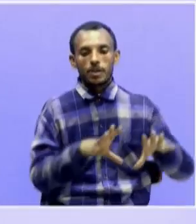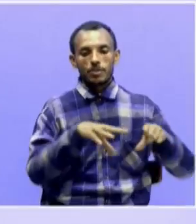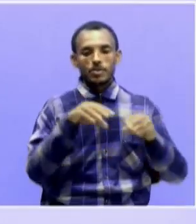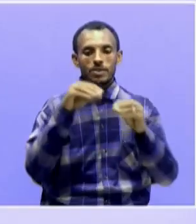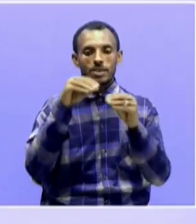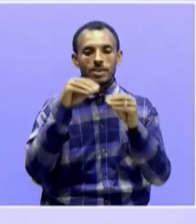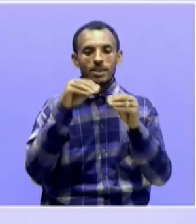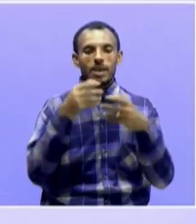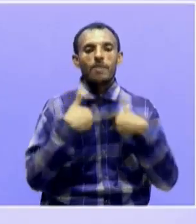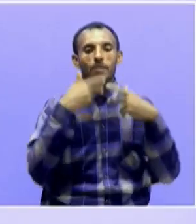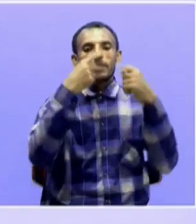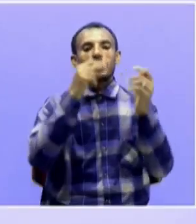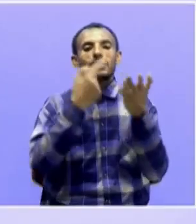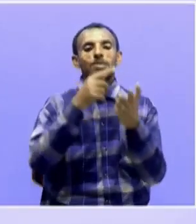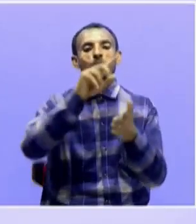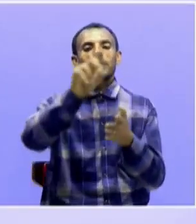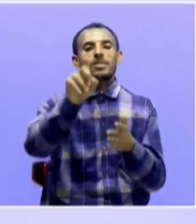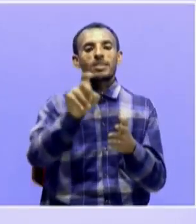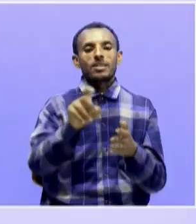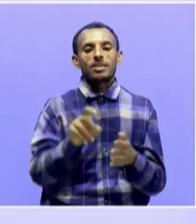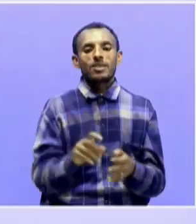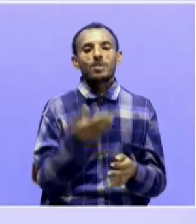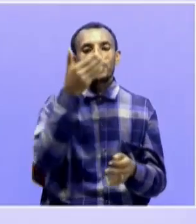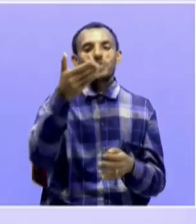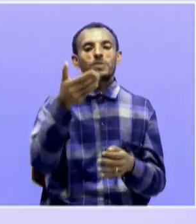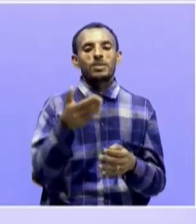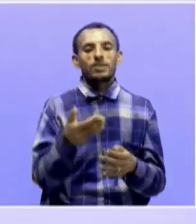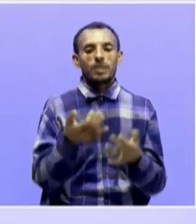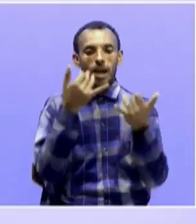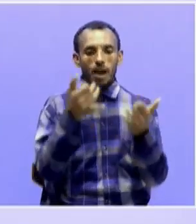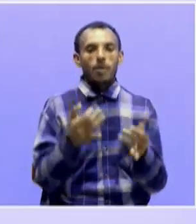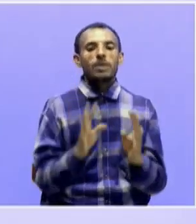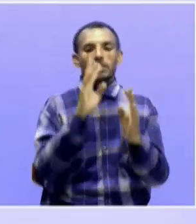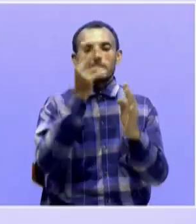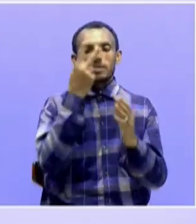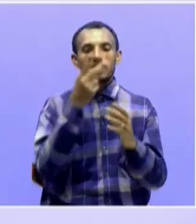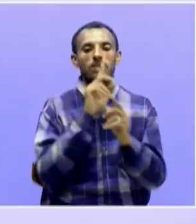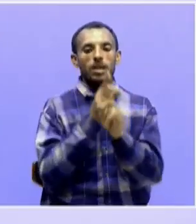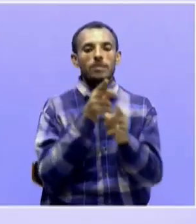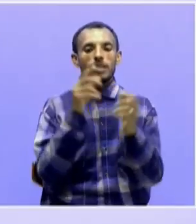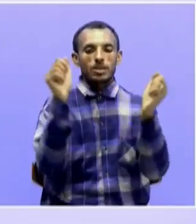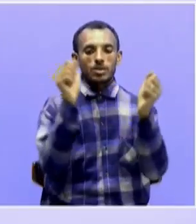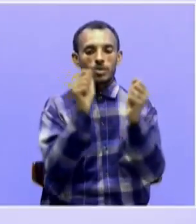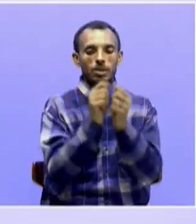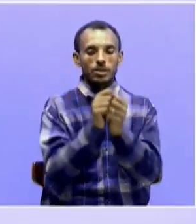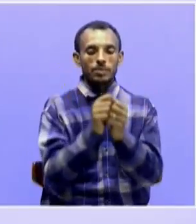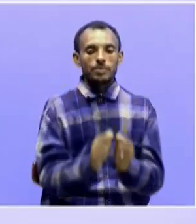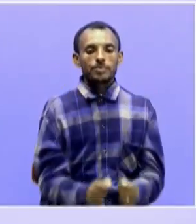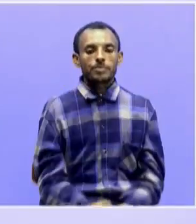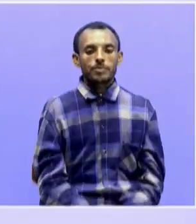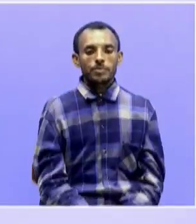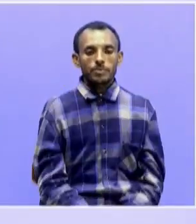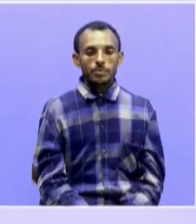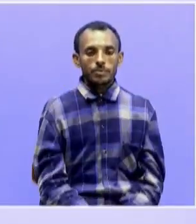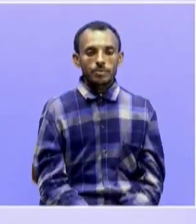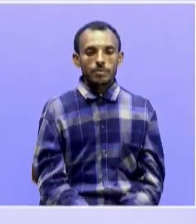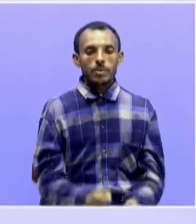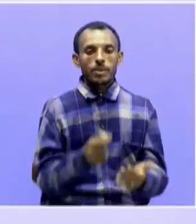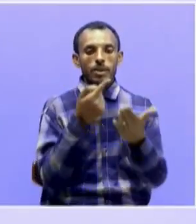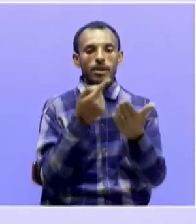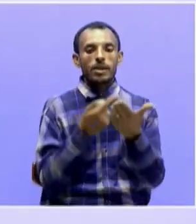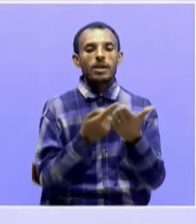Students, have you tried the question? Good. Now let's see the answer together.